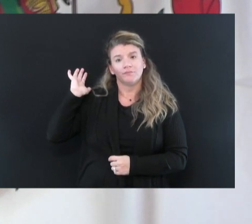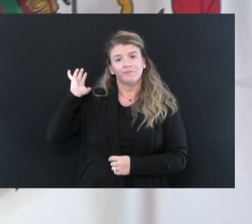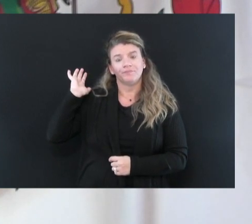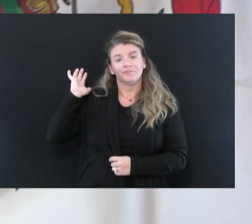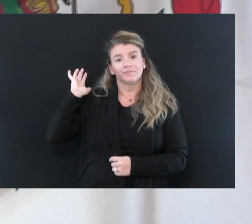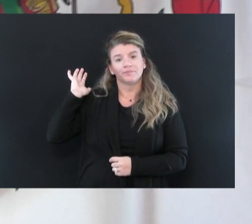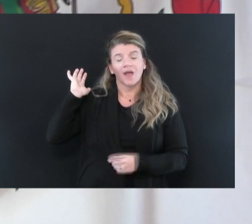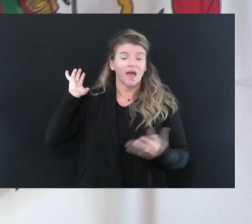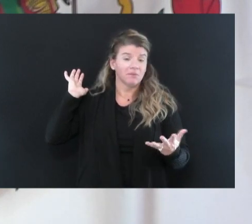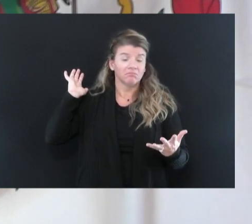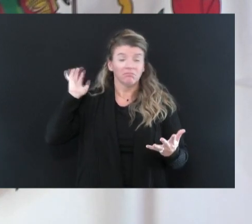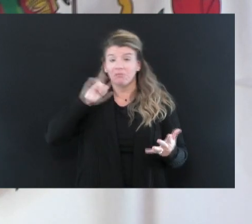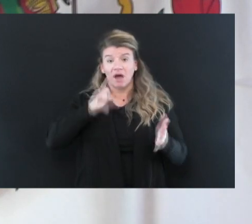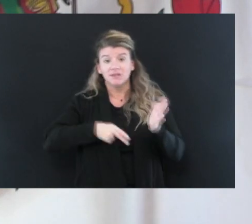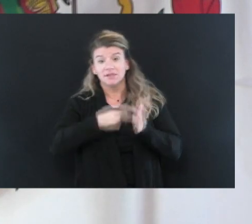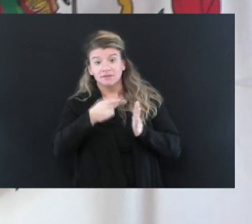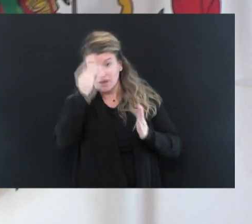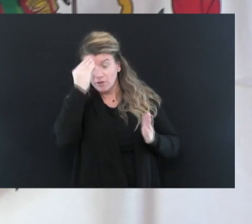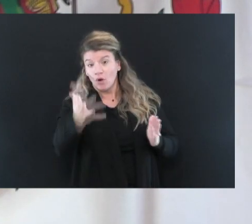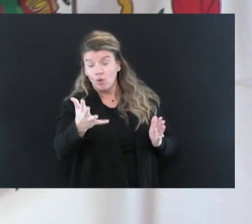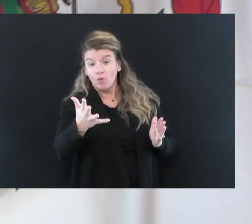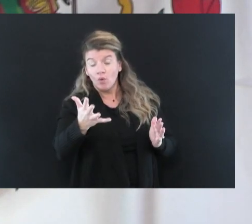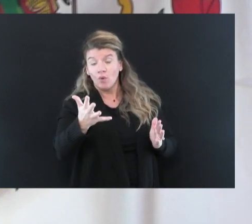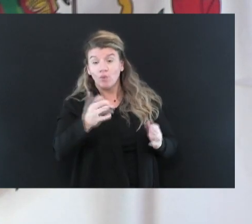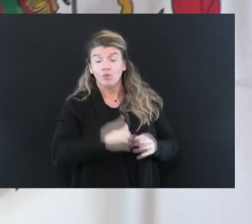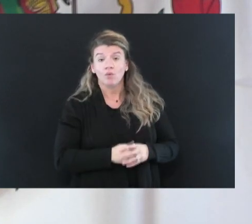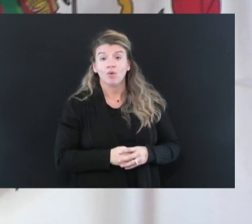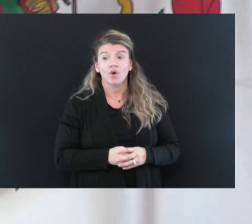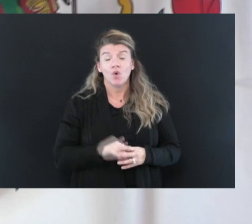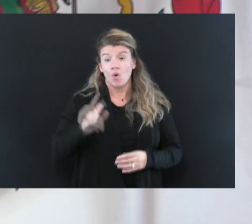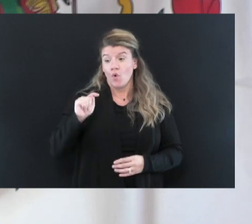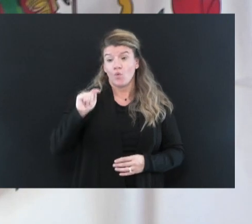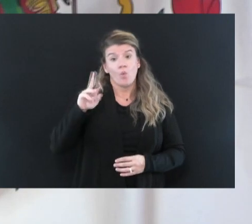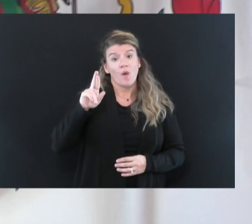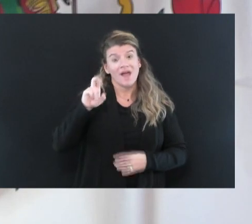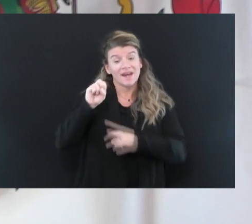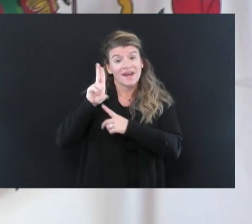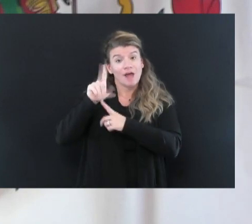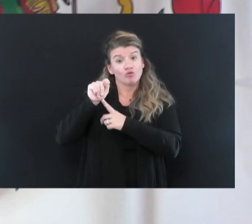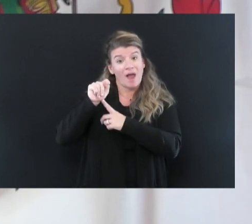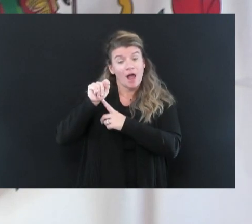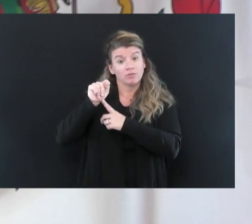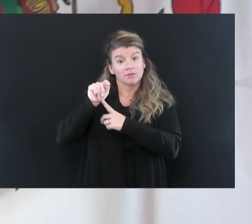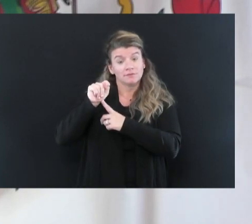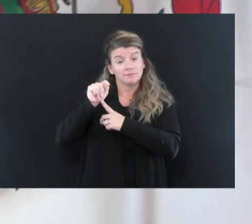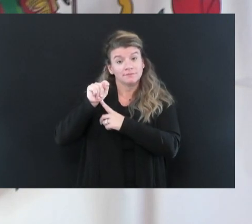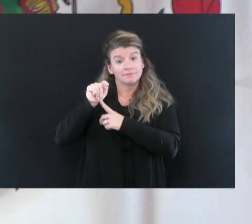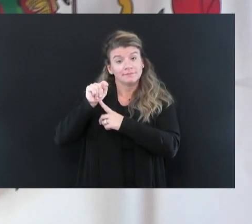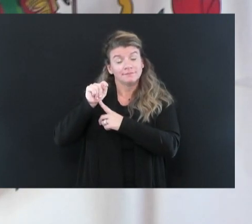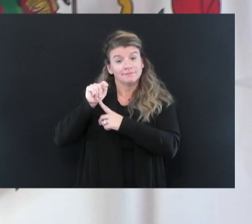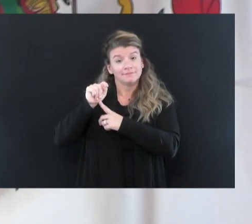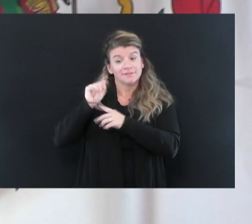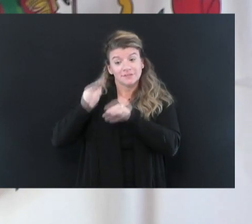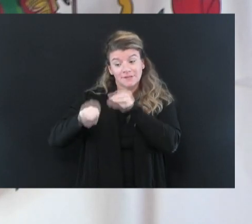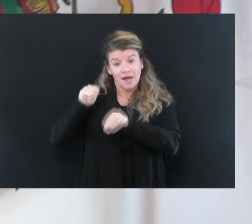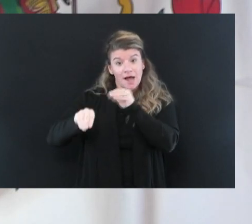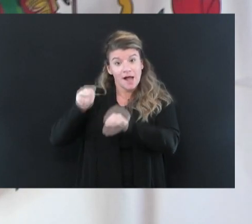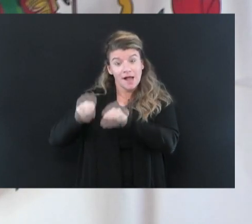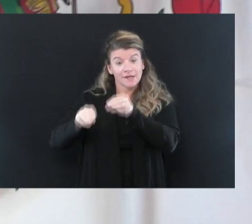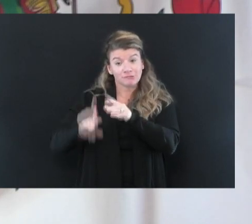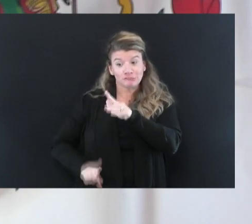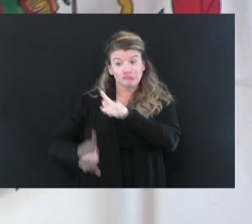just to tell it like it is, when a trout stock truck shows up in a spot, it draws a lot of